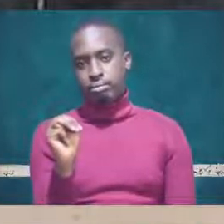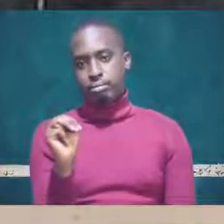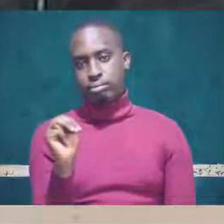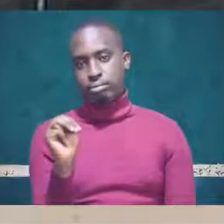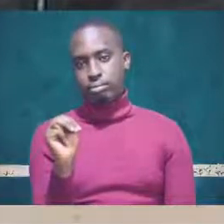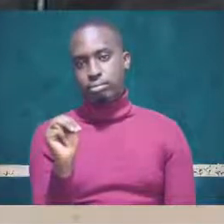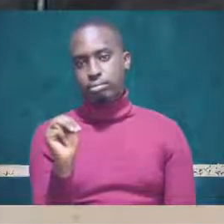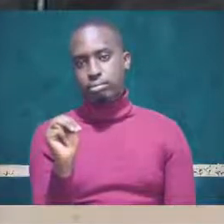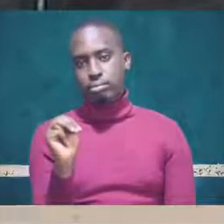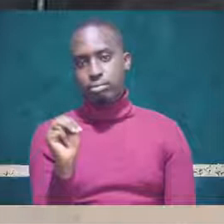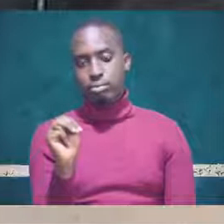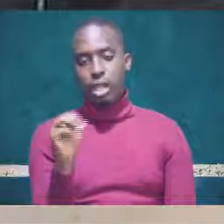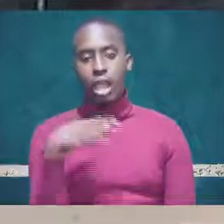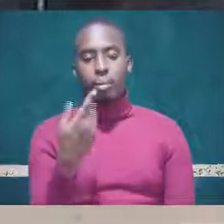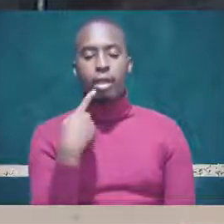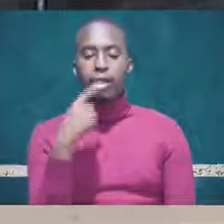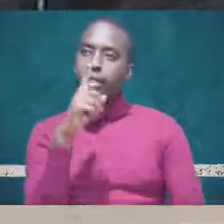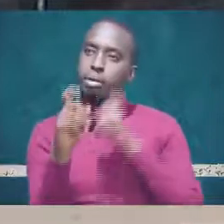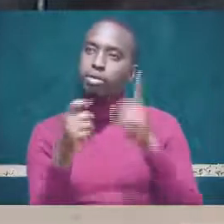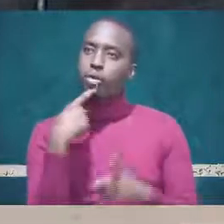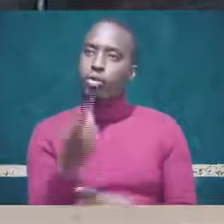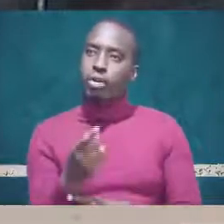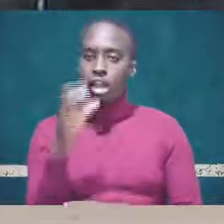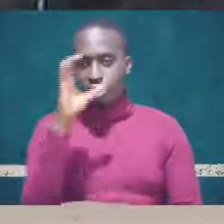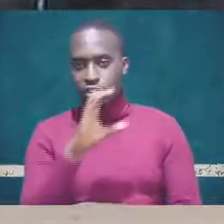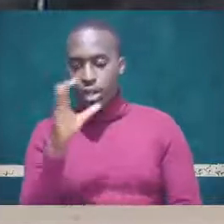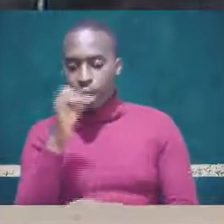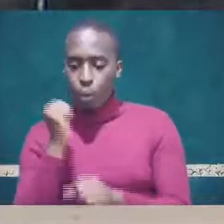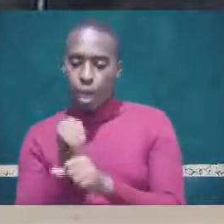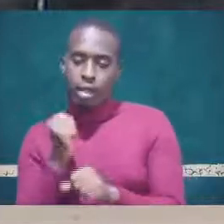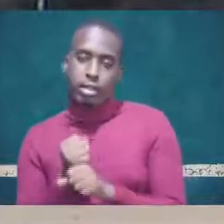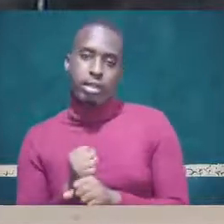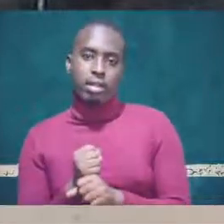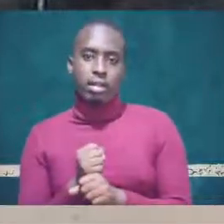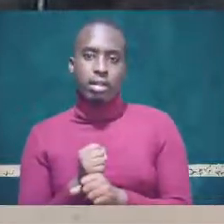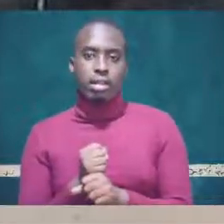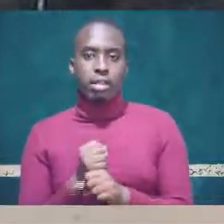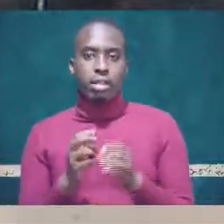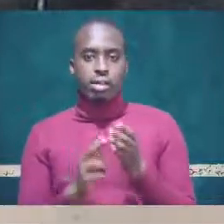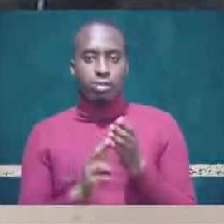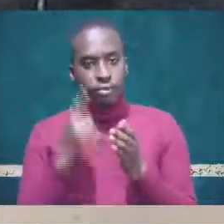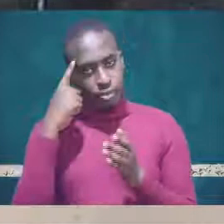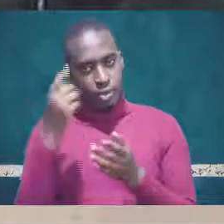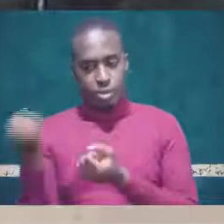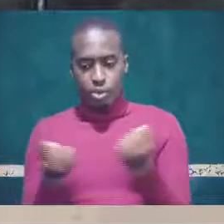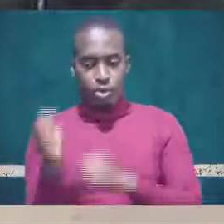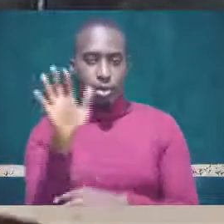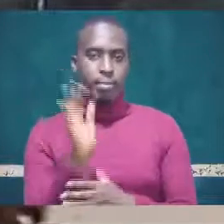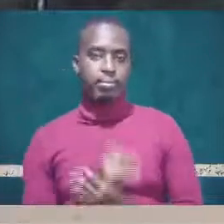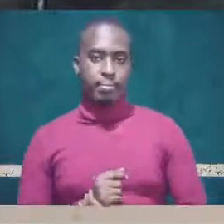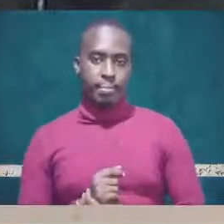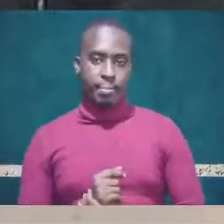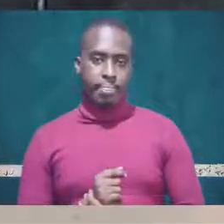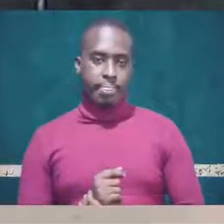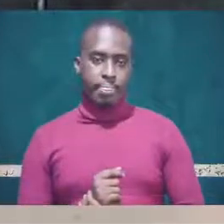500 meters. So the question is, calculate the work done by the tractor. So let me put just a